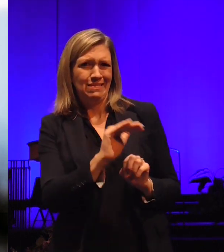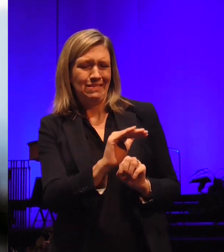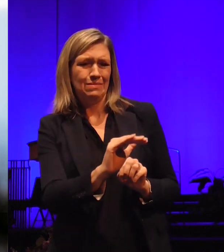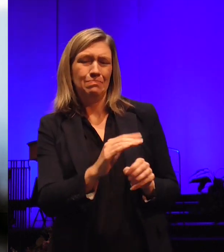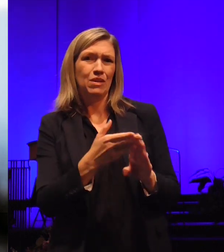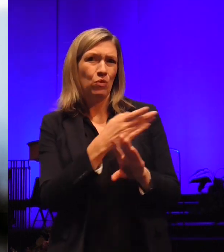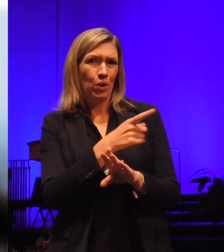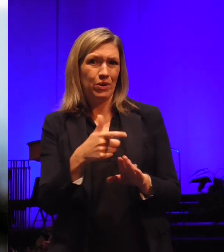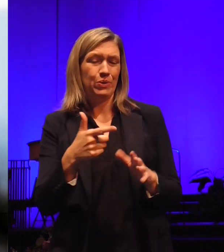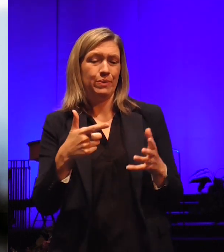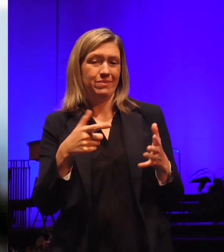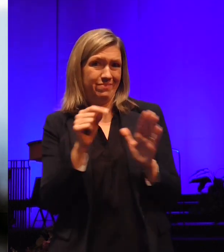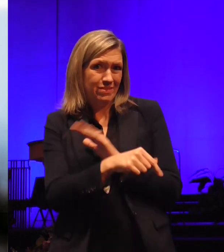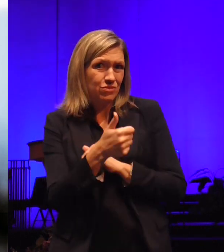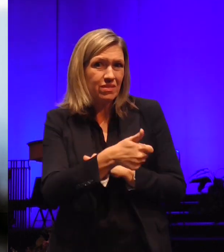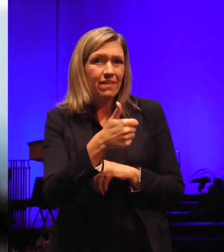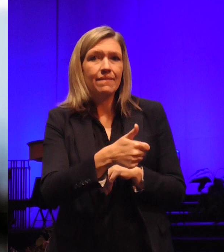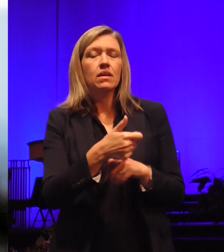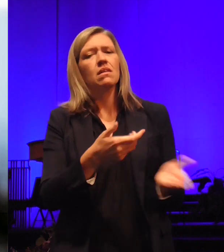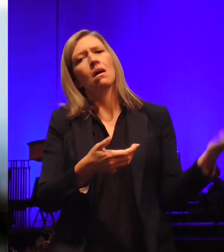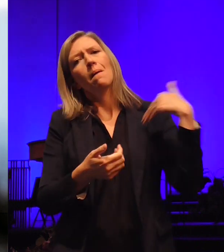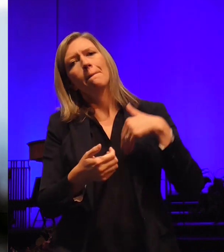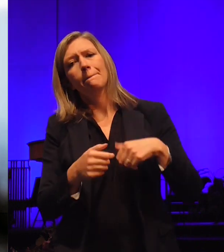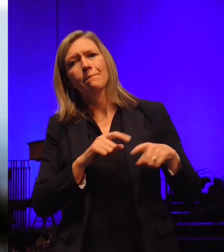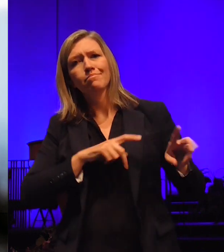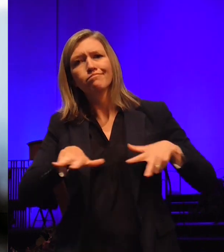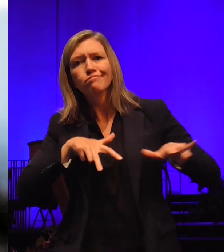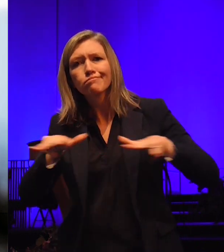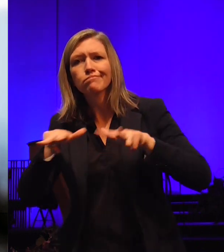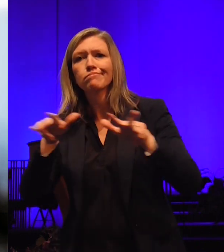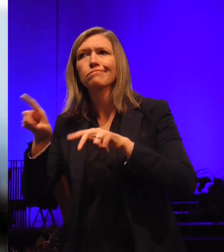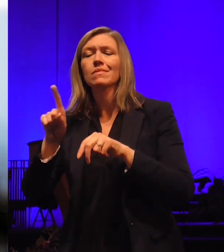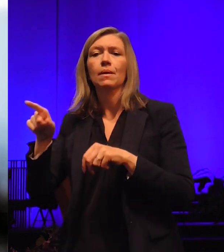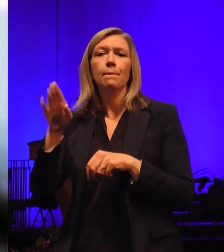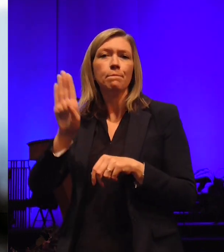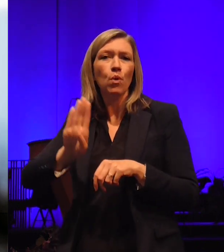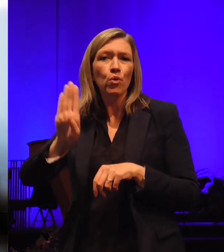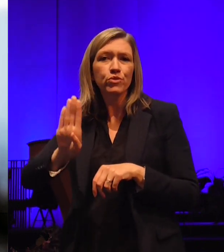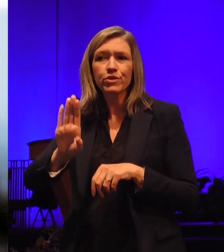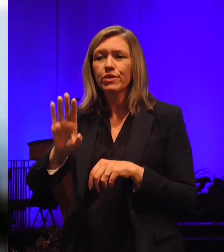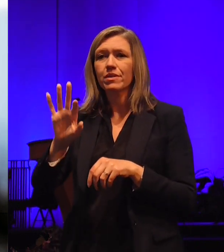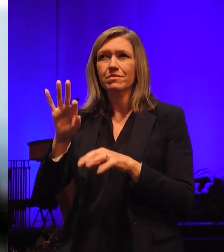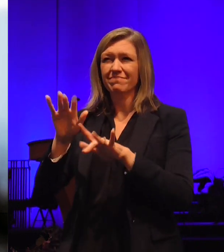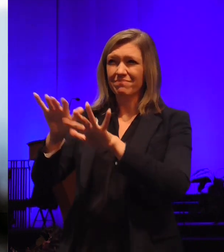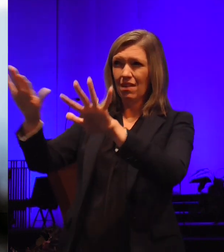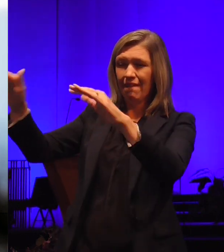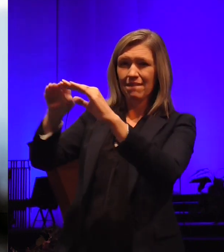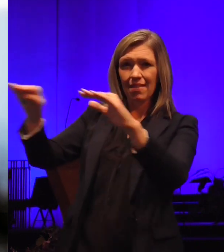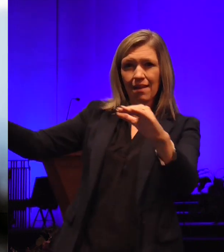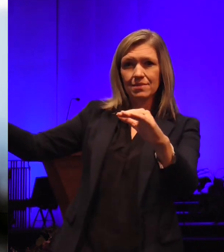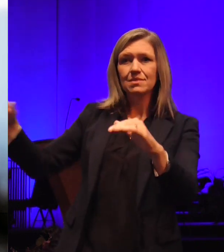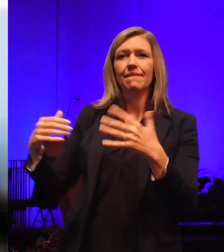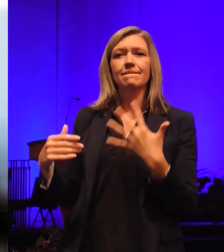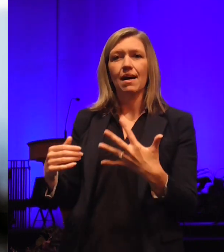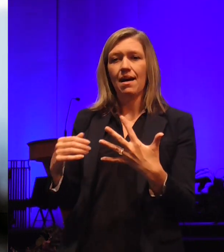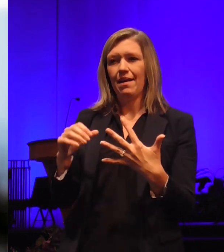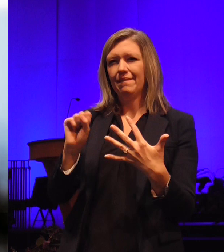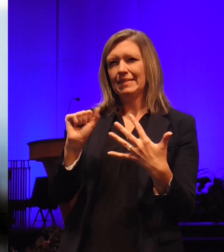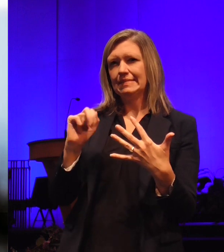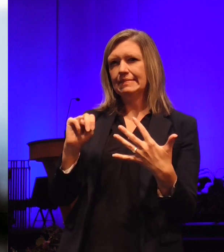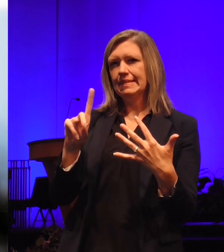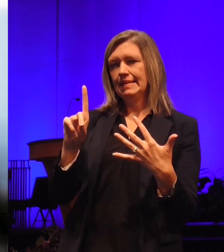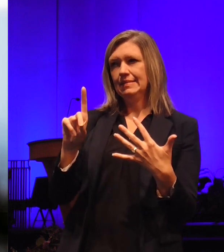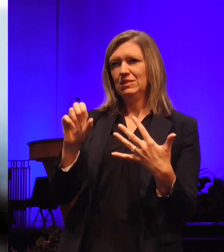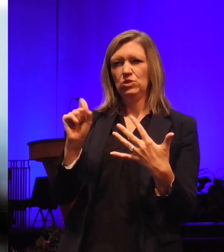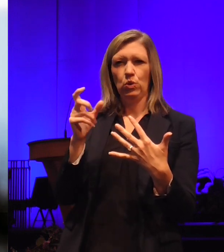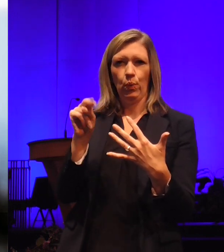out, he go climbing with him on the Flatirons near Boulder, Colorado, a series of 5 sandstone slabs that just